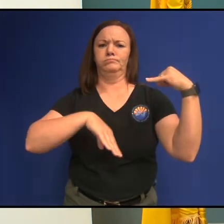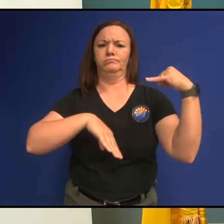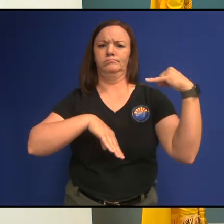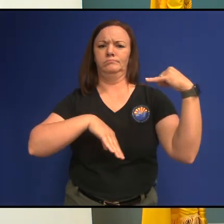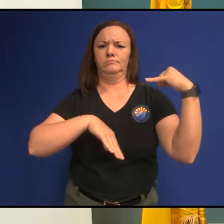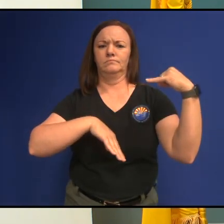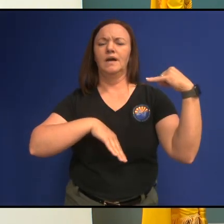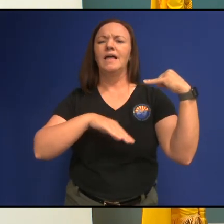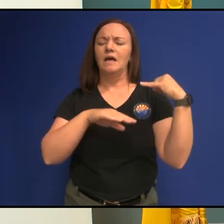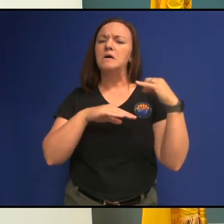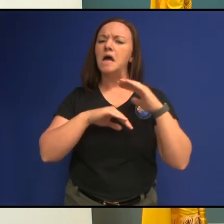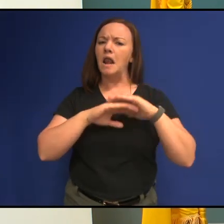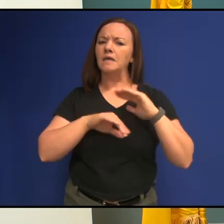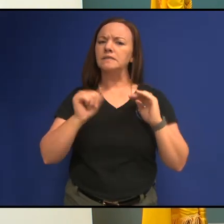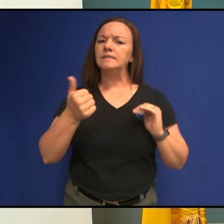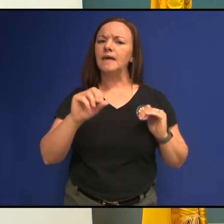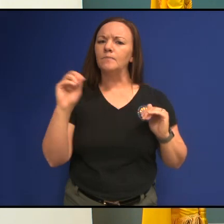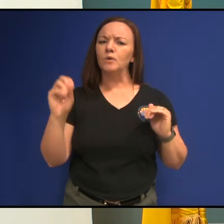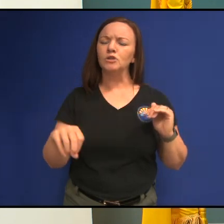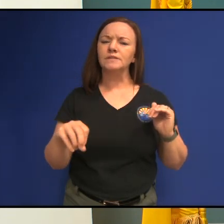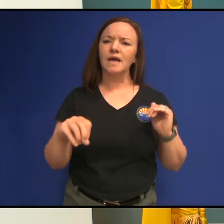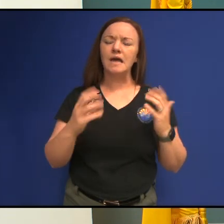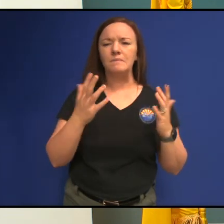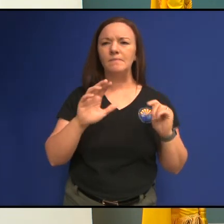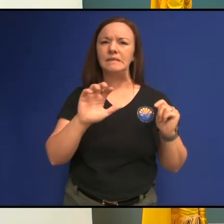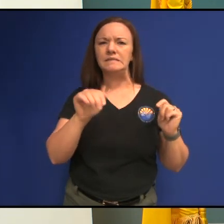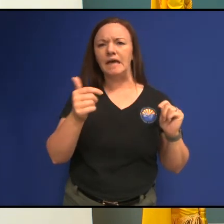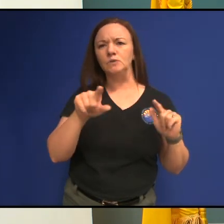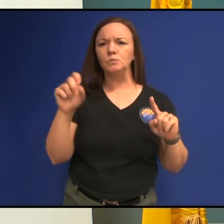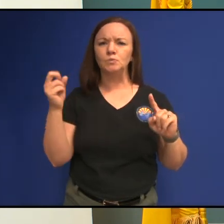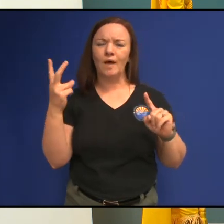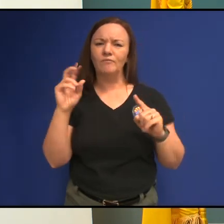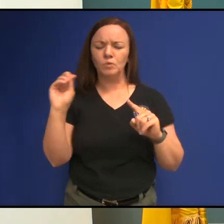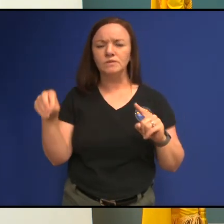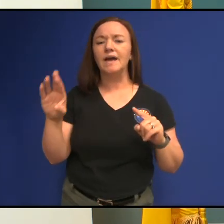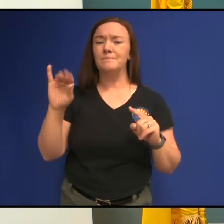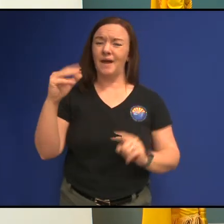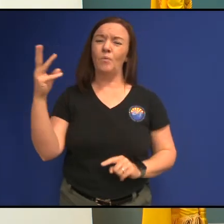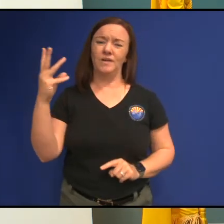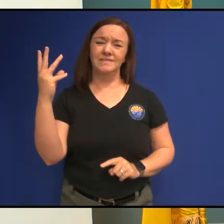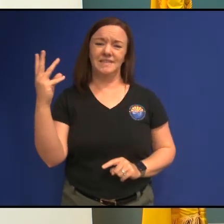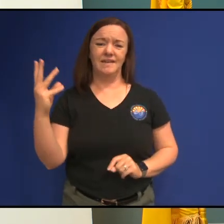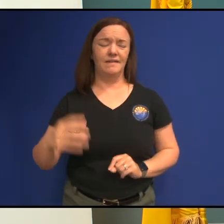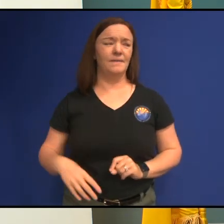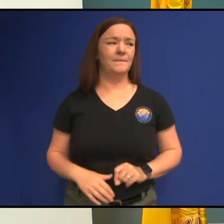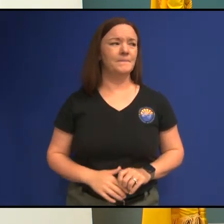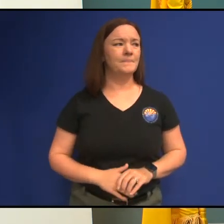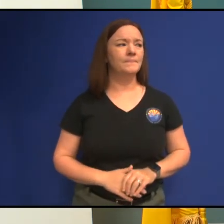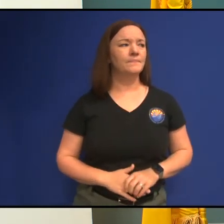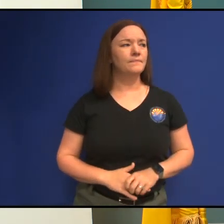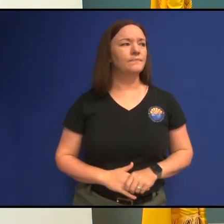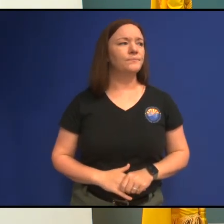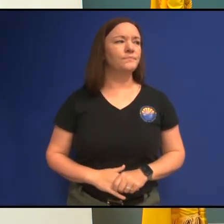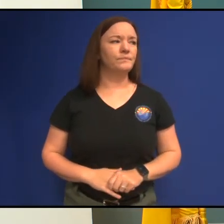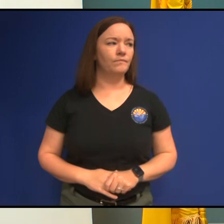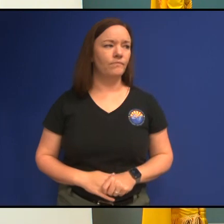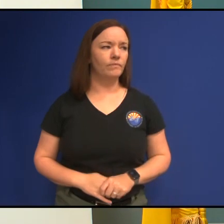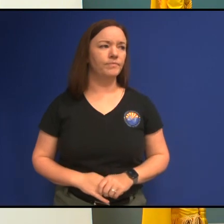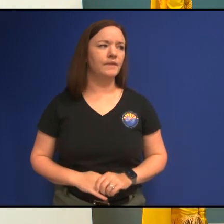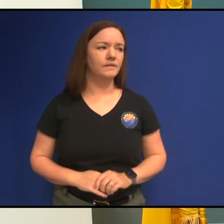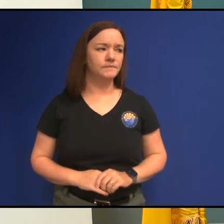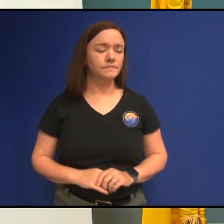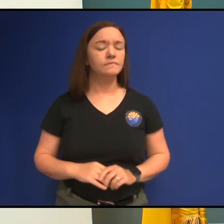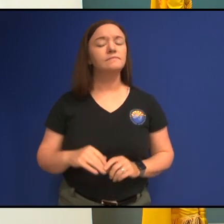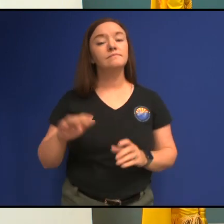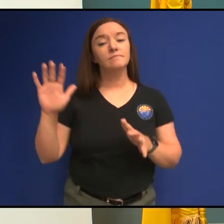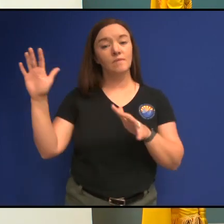digits, mid to upper single digits, so really dry by Wednesday. But we do start to lose some of that wind, but